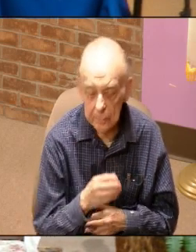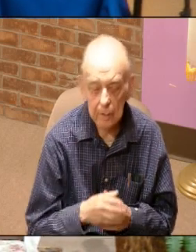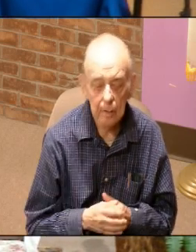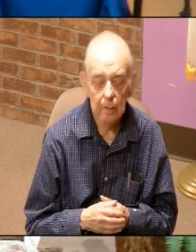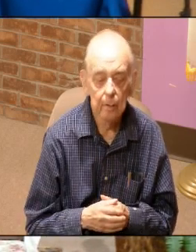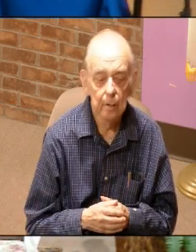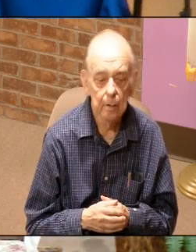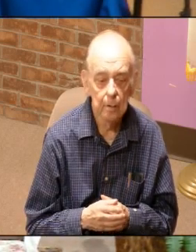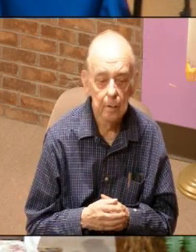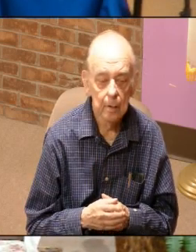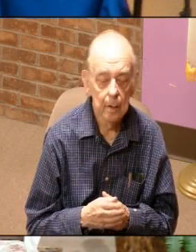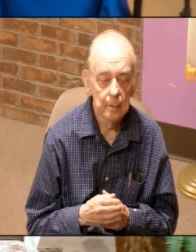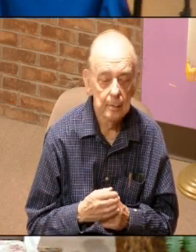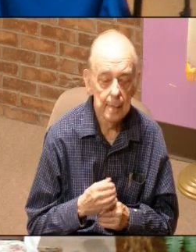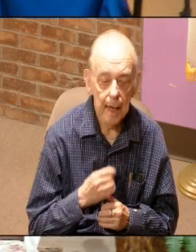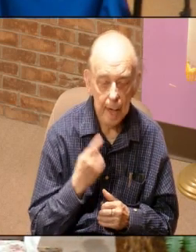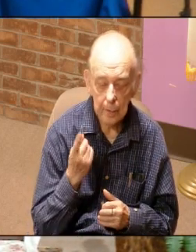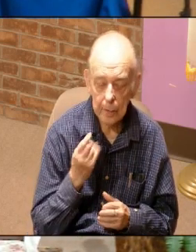I don't think it's a card.